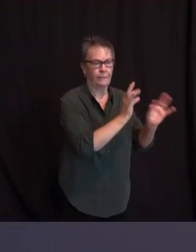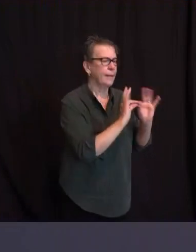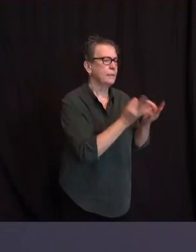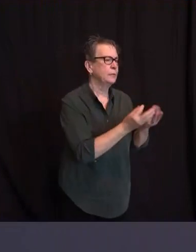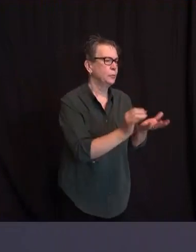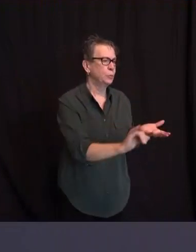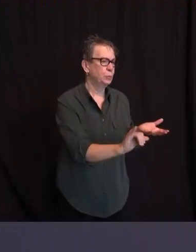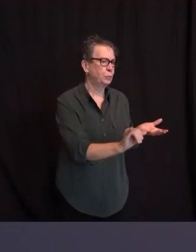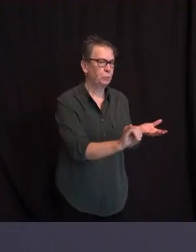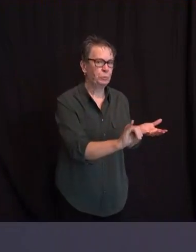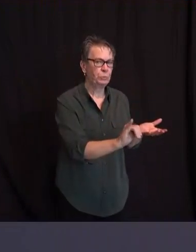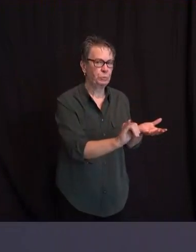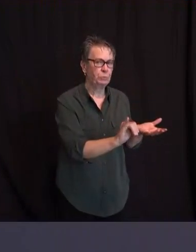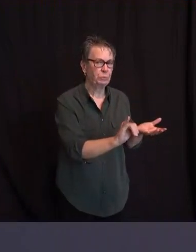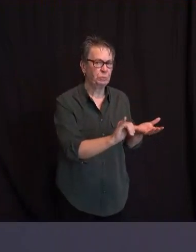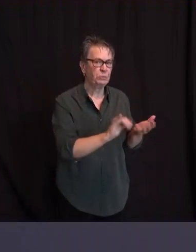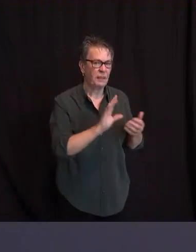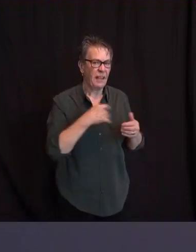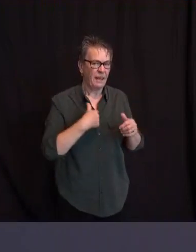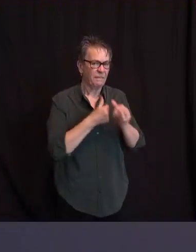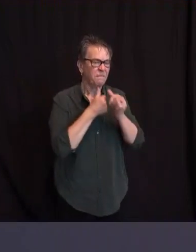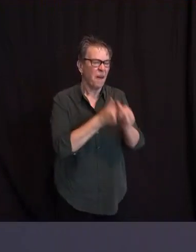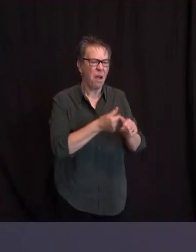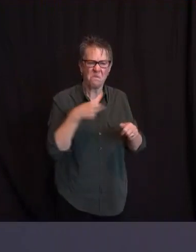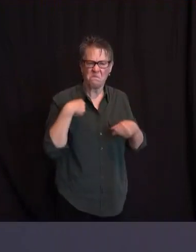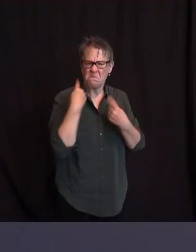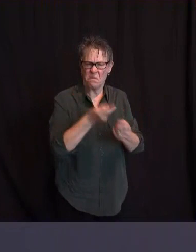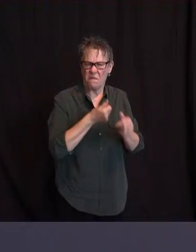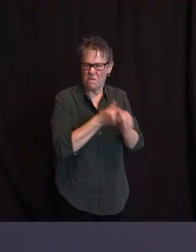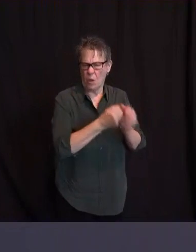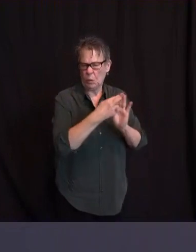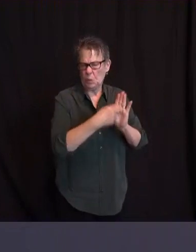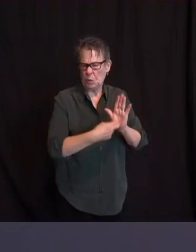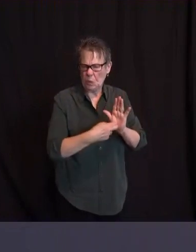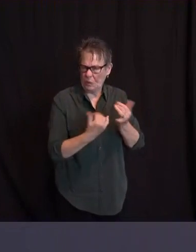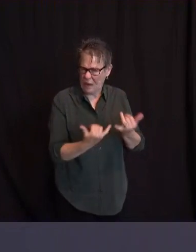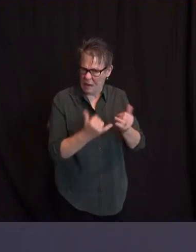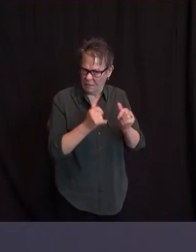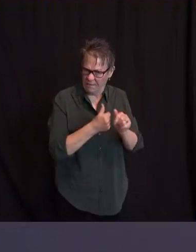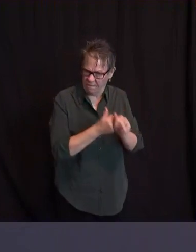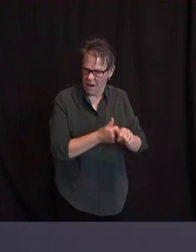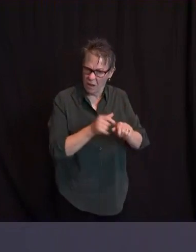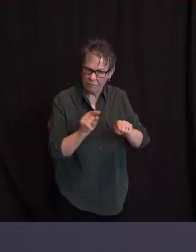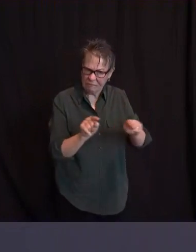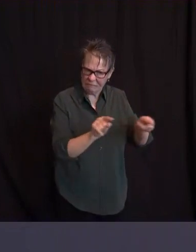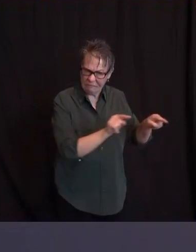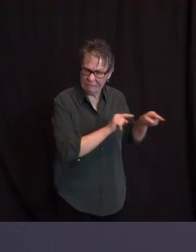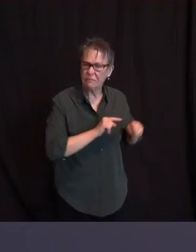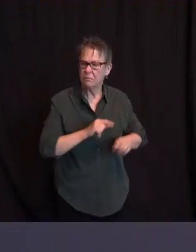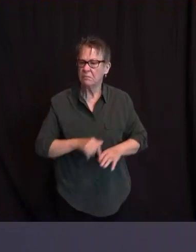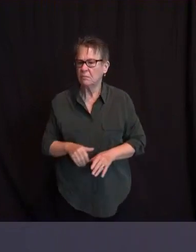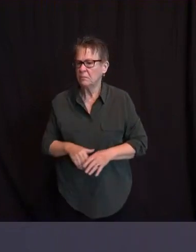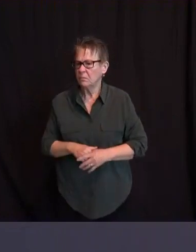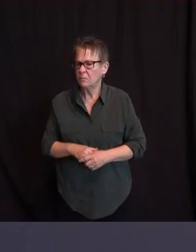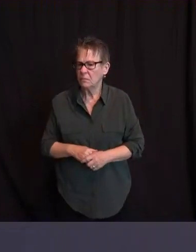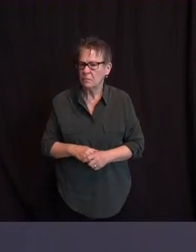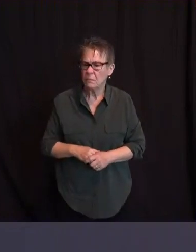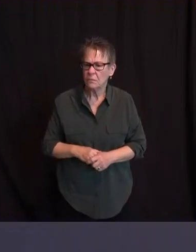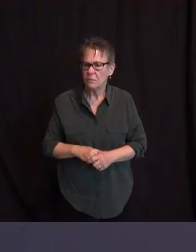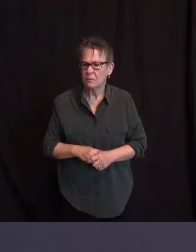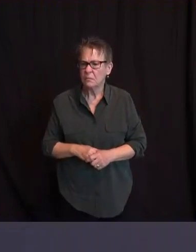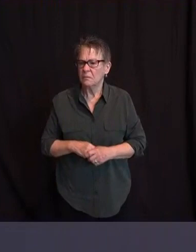capabilities, their status of all their employees, we're expecting that today. So I don't have a report on that last wave, but the prior